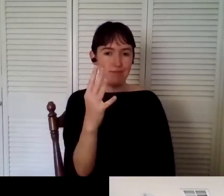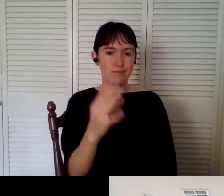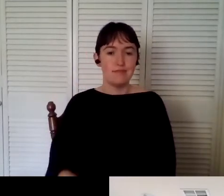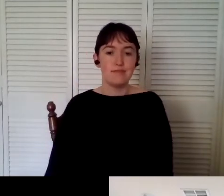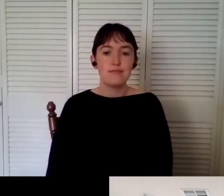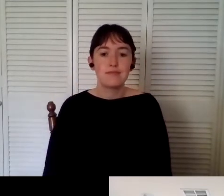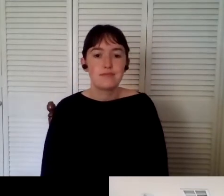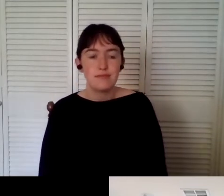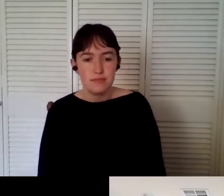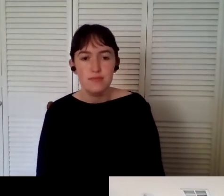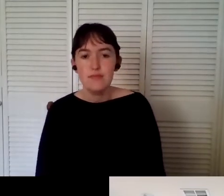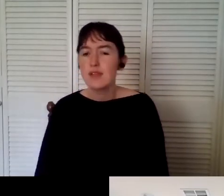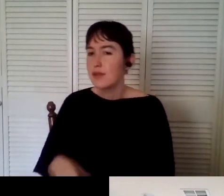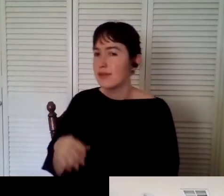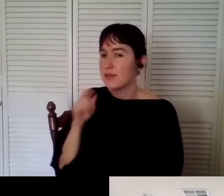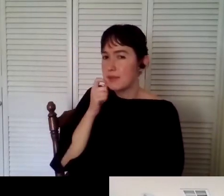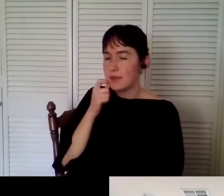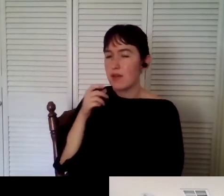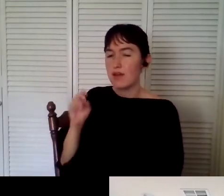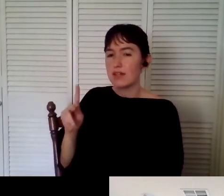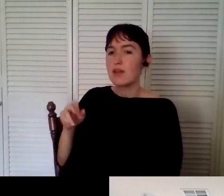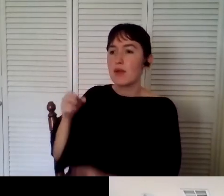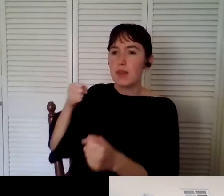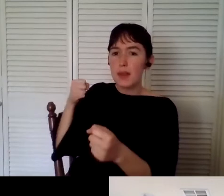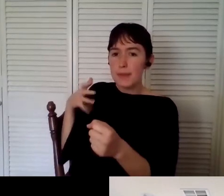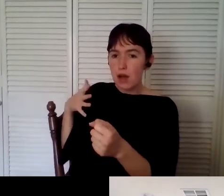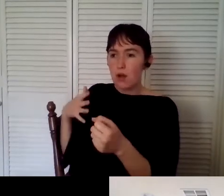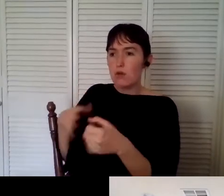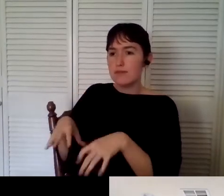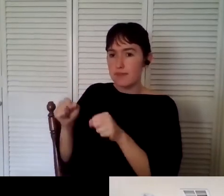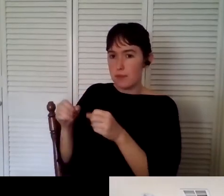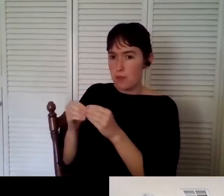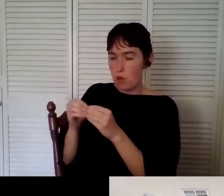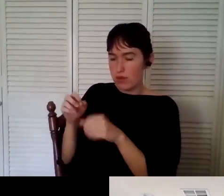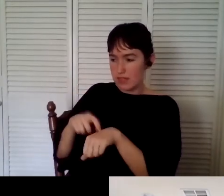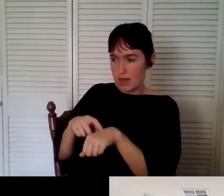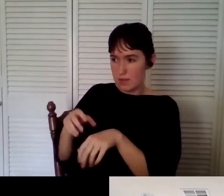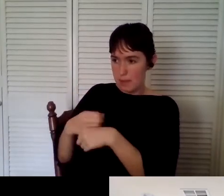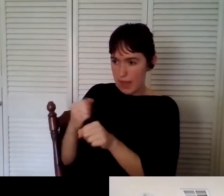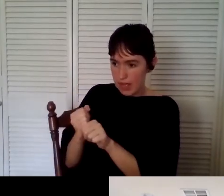so the bow, it takes longer to make. It is the arrows are smaller.